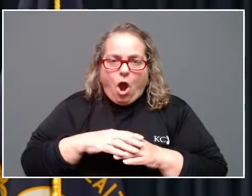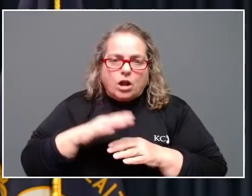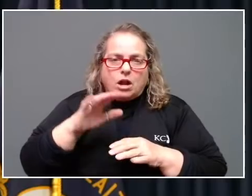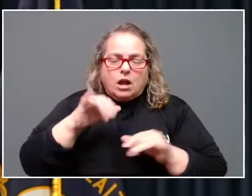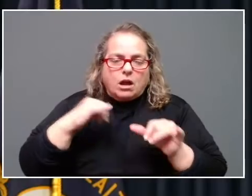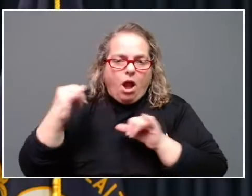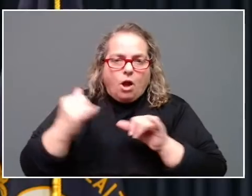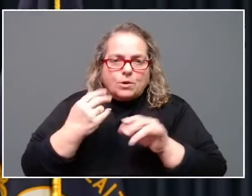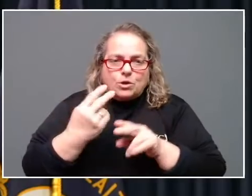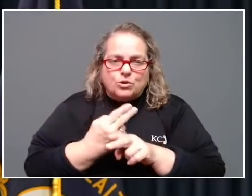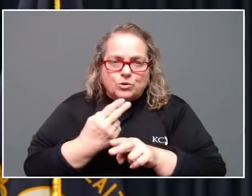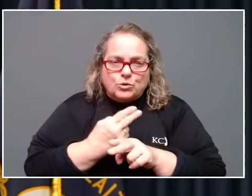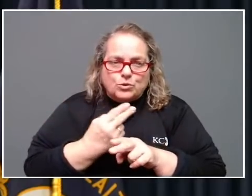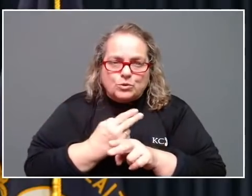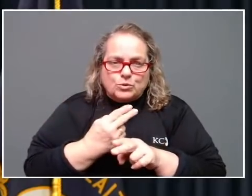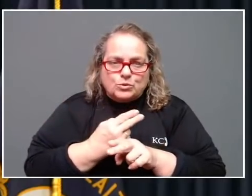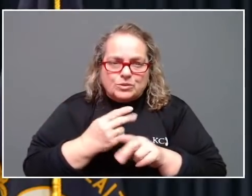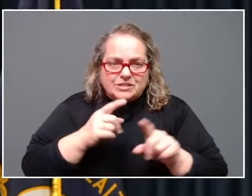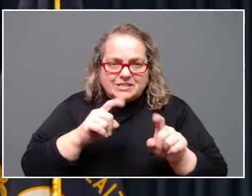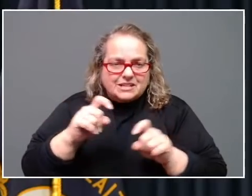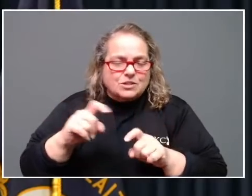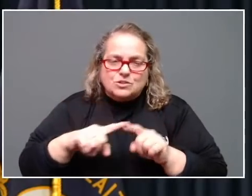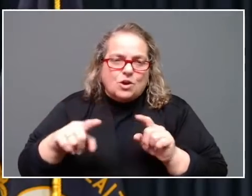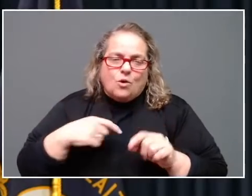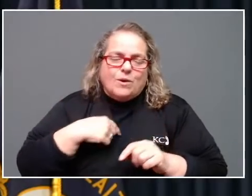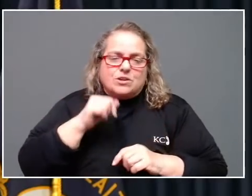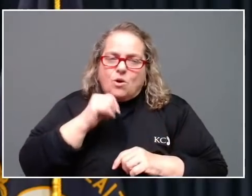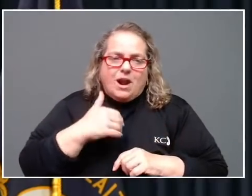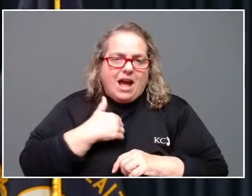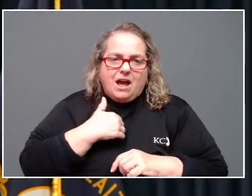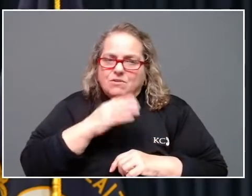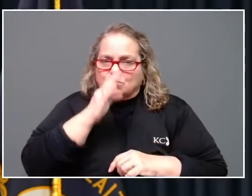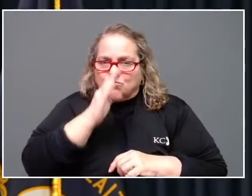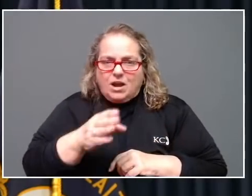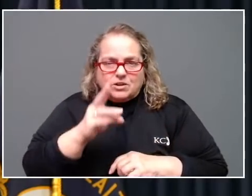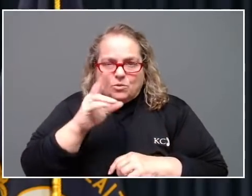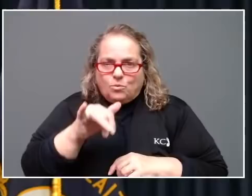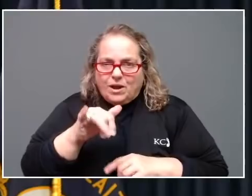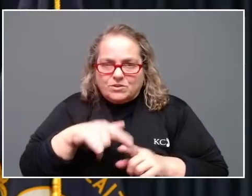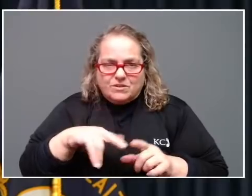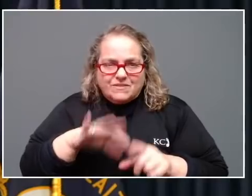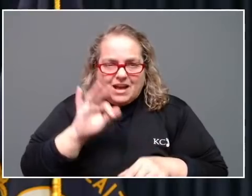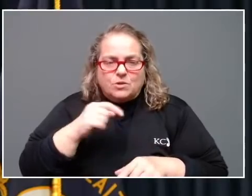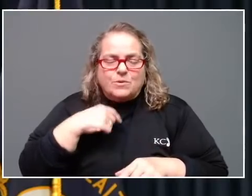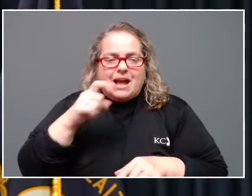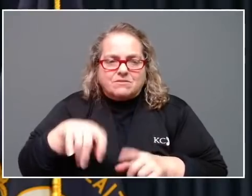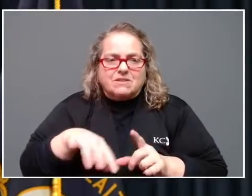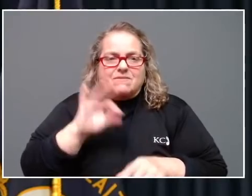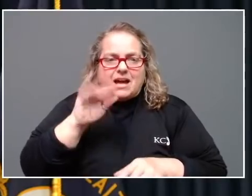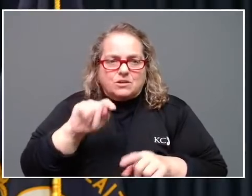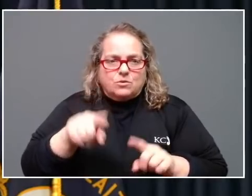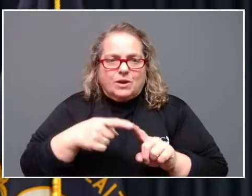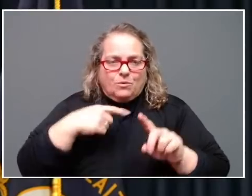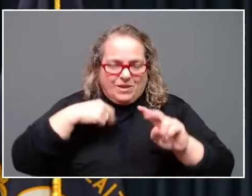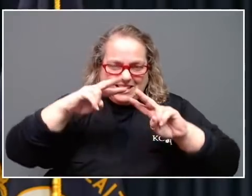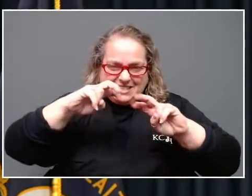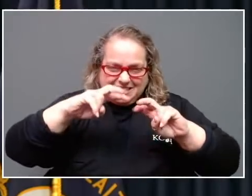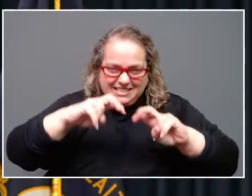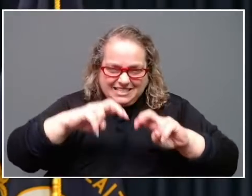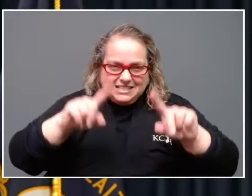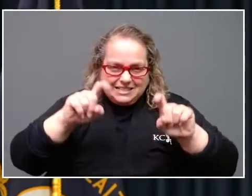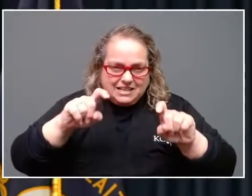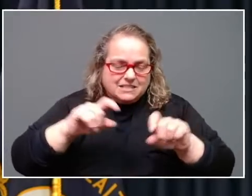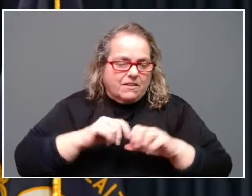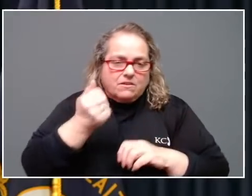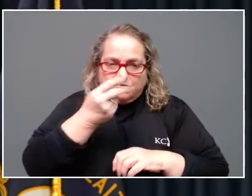assays. And so we don't really have an indirect way to find it. We're going to have to find it when we've actually sequenced specimens, and those are usually multi-day